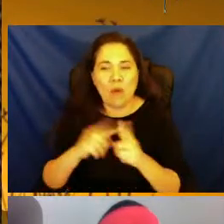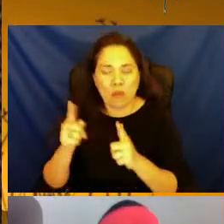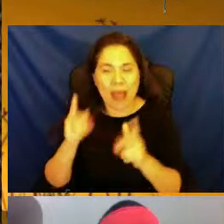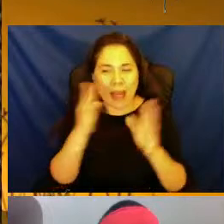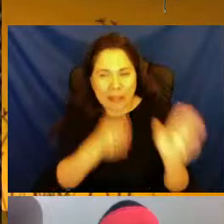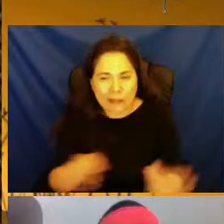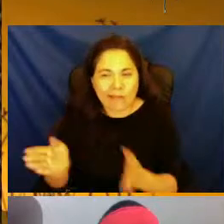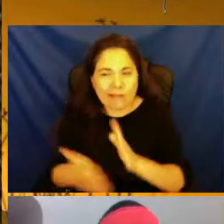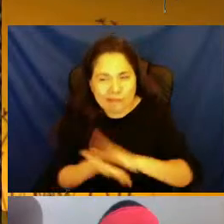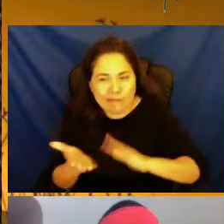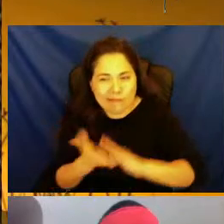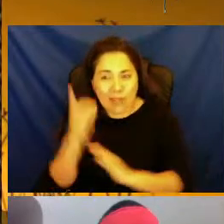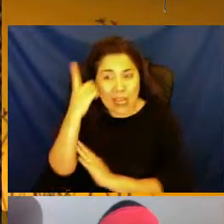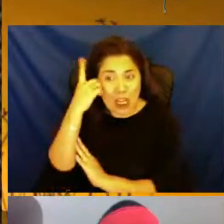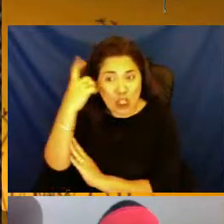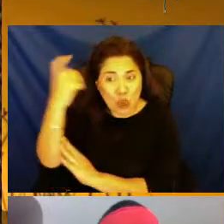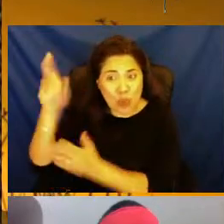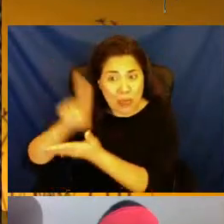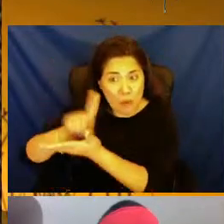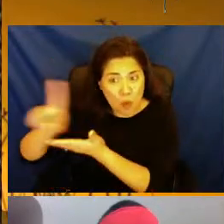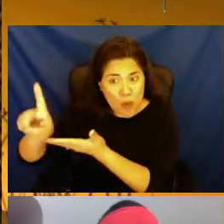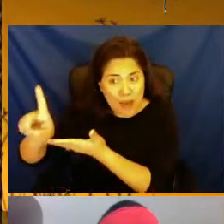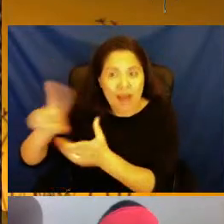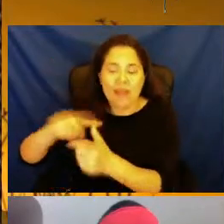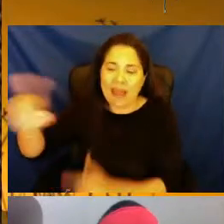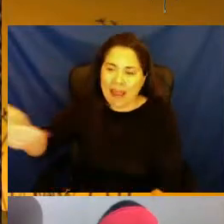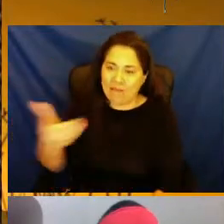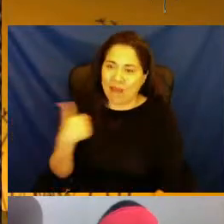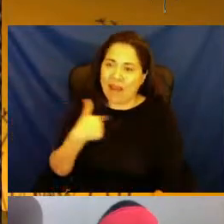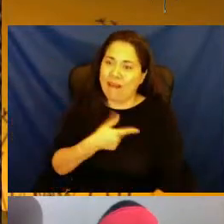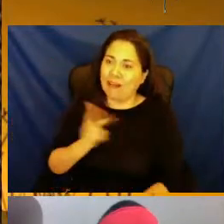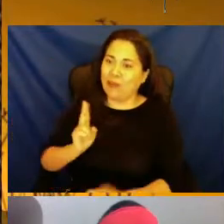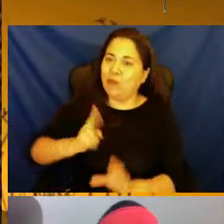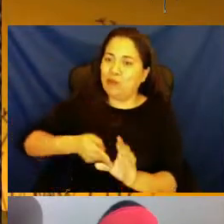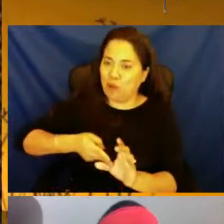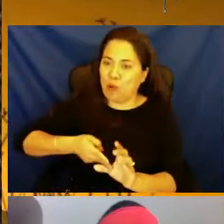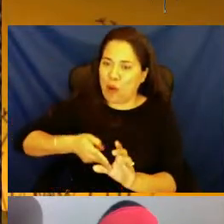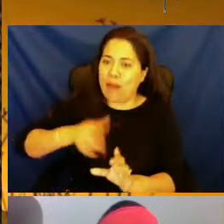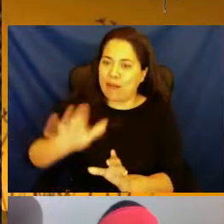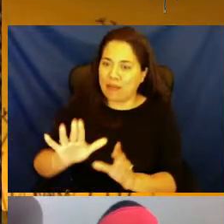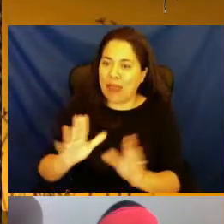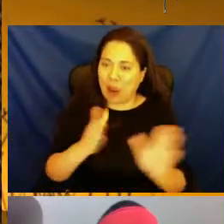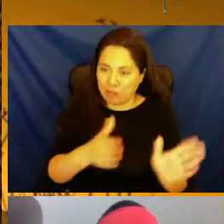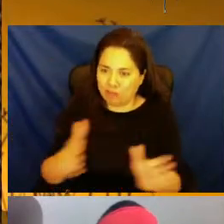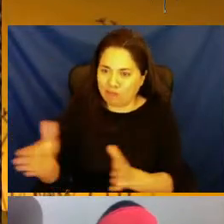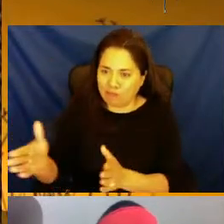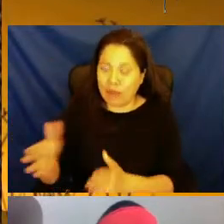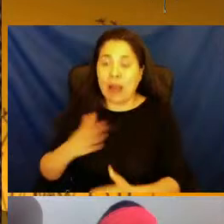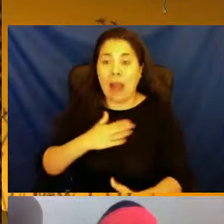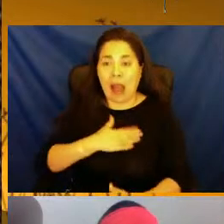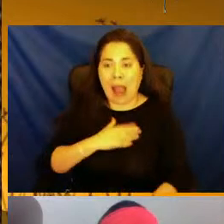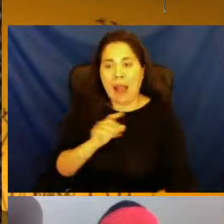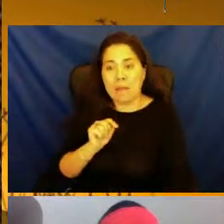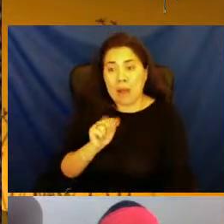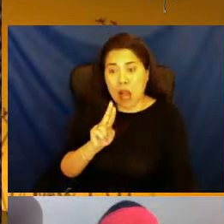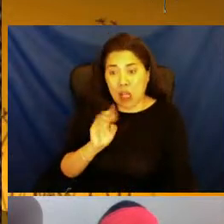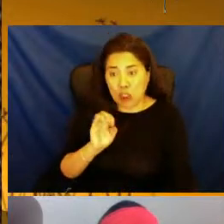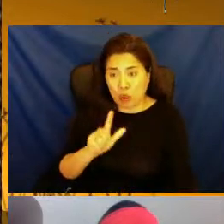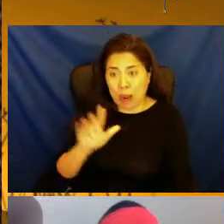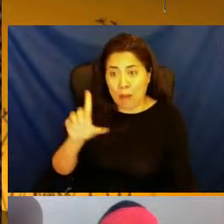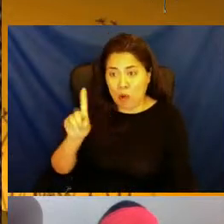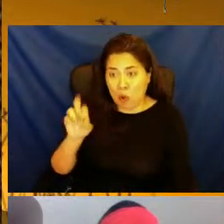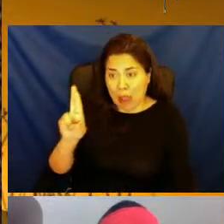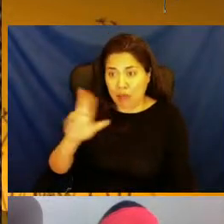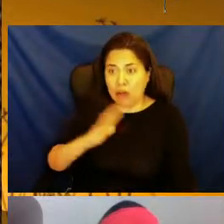organizing that they invited us to participate in this as well. I'm a tribal elder. I belong to